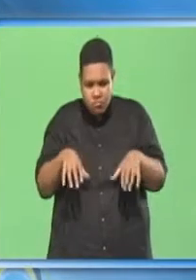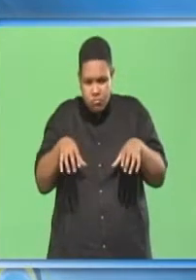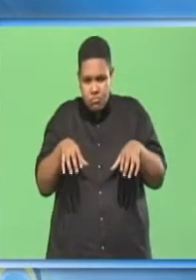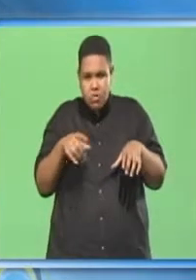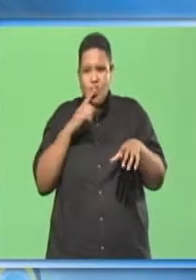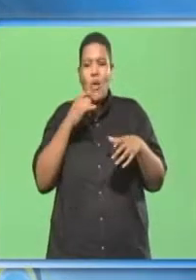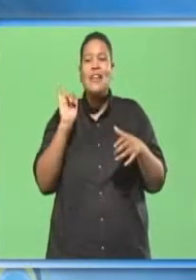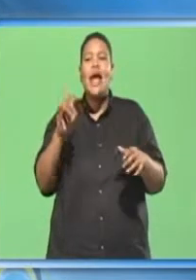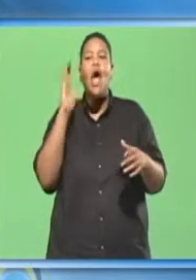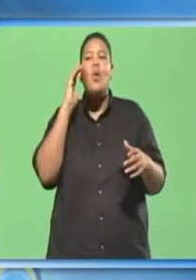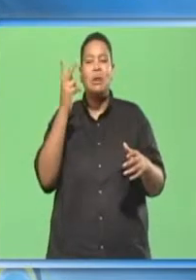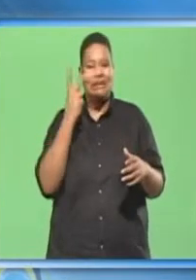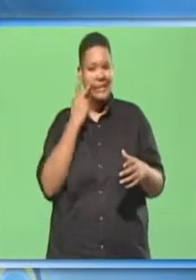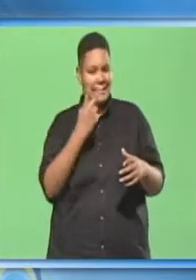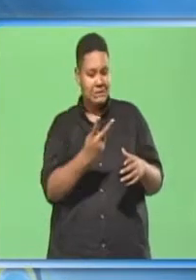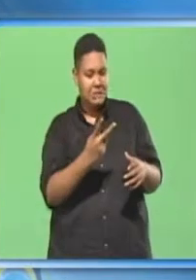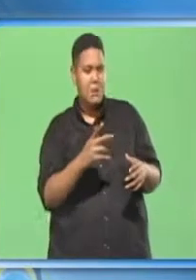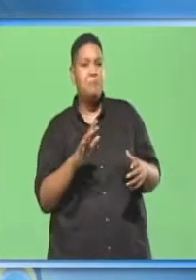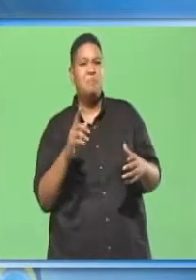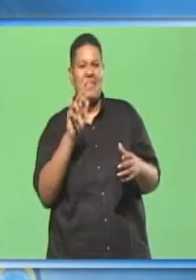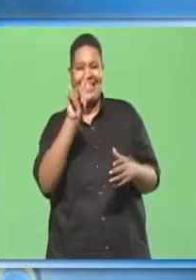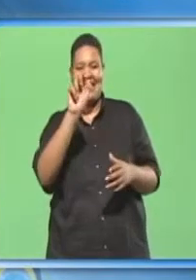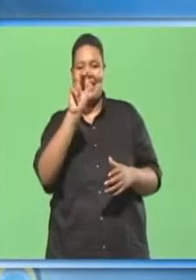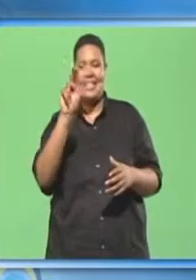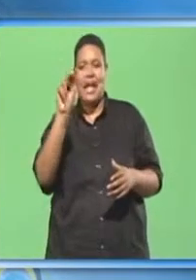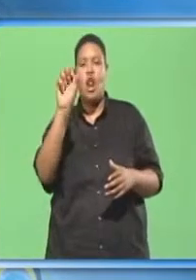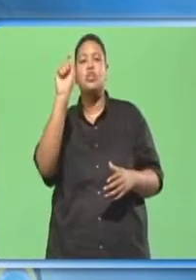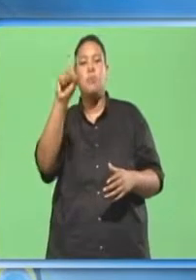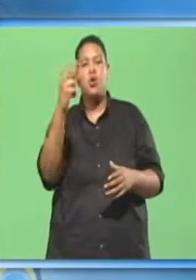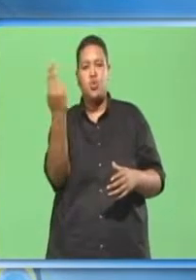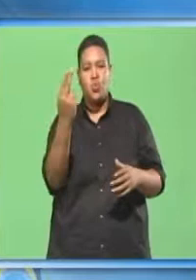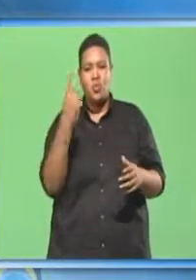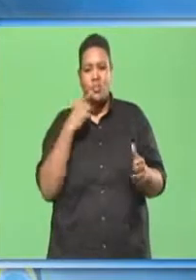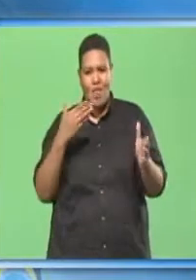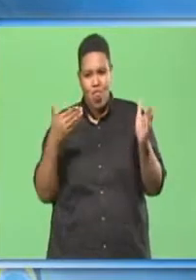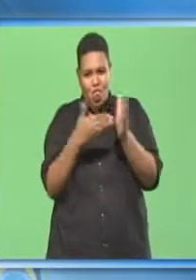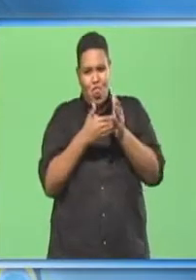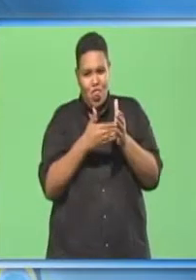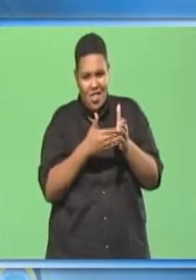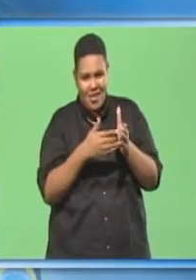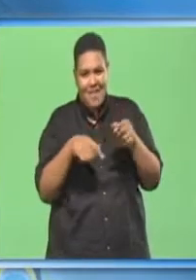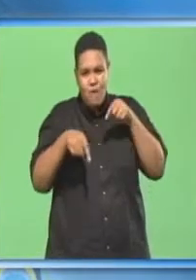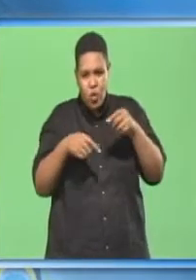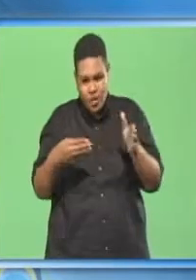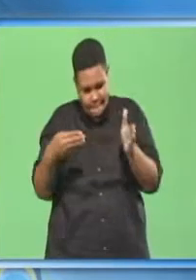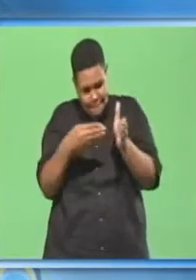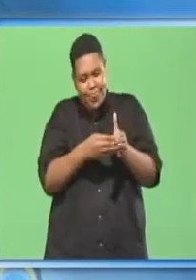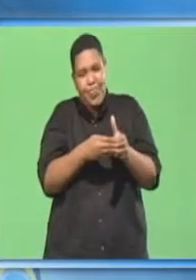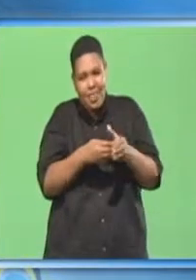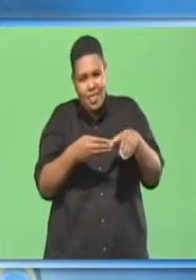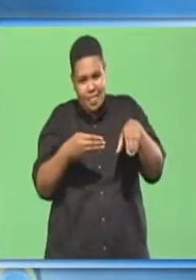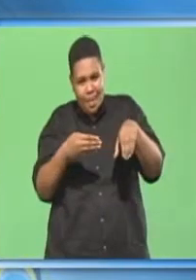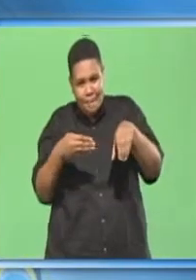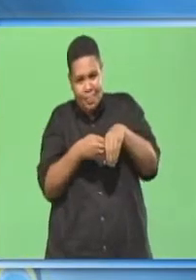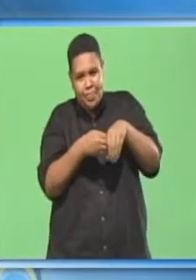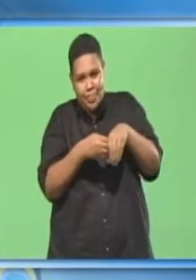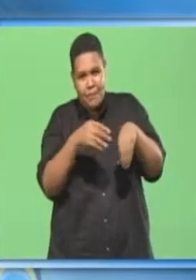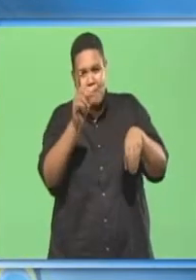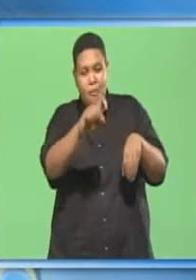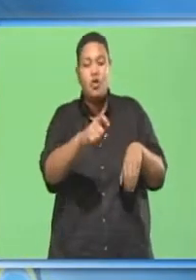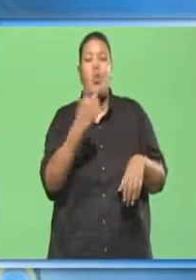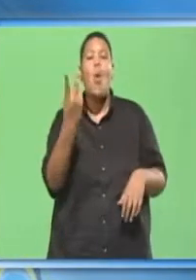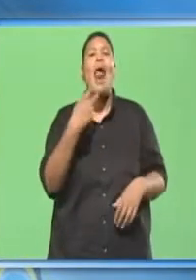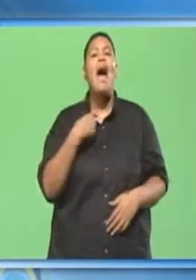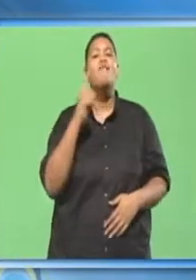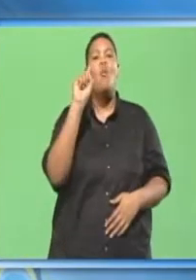that bare-faced tenons be used. This type of tenon only has one shoulder.